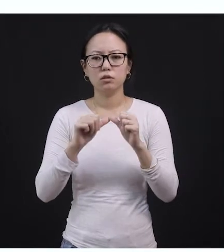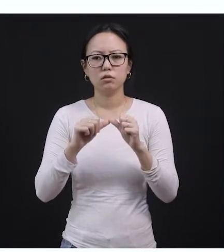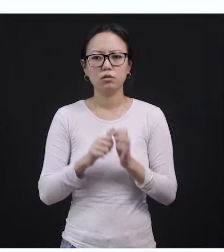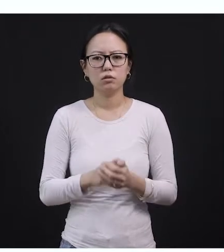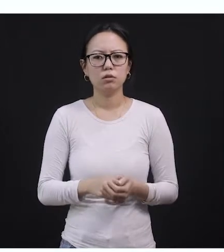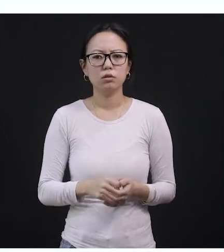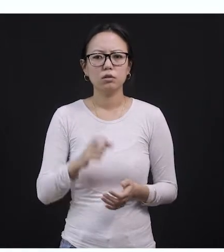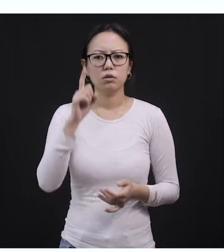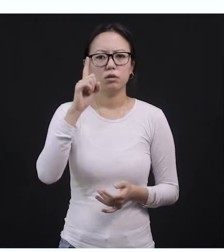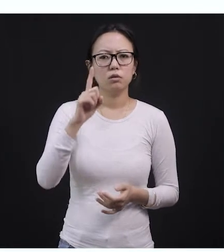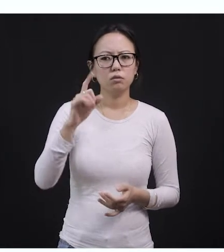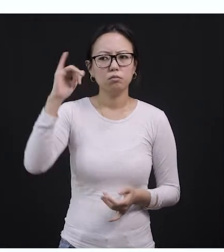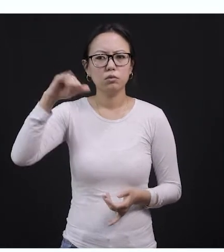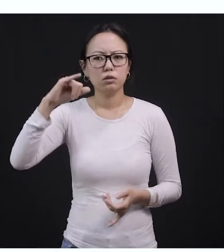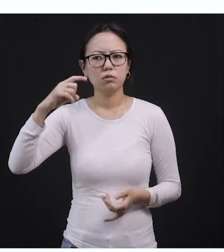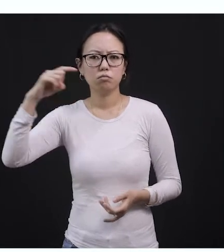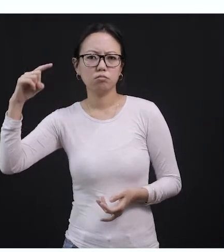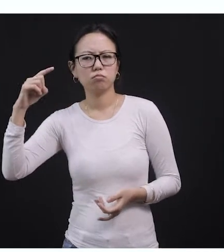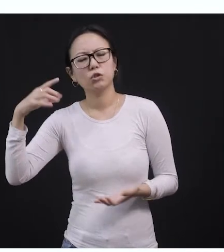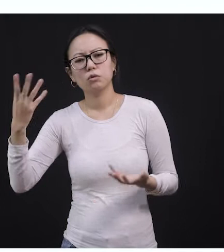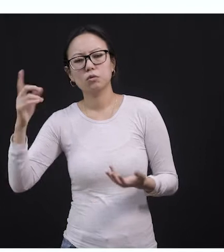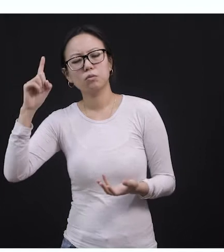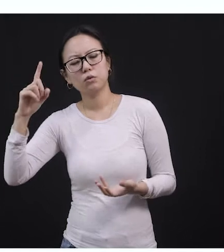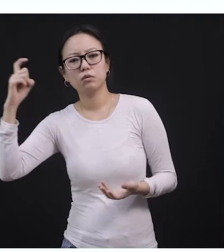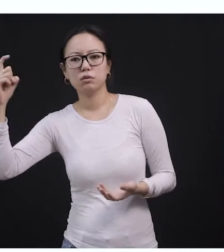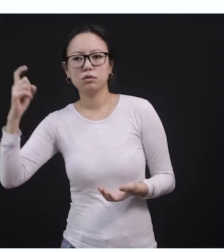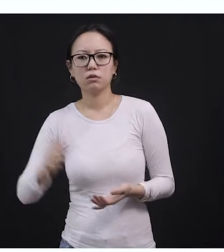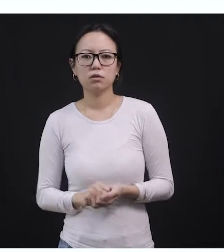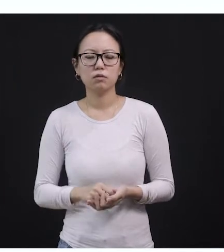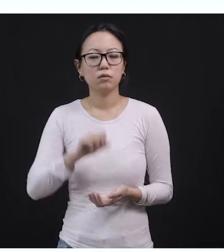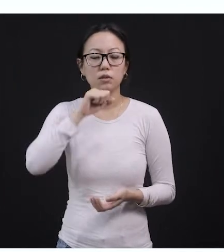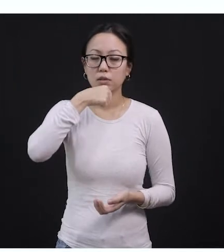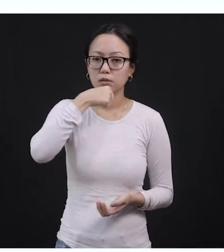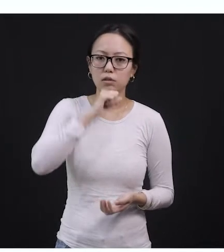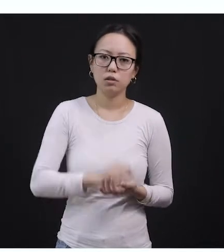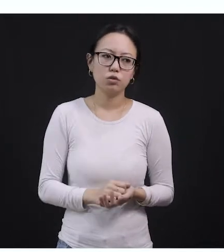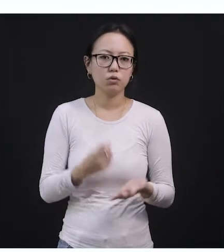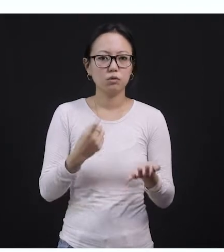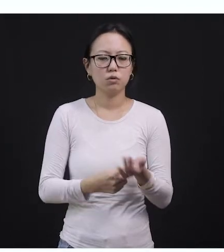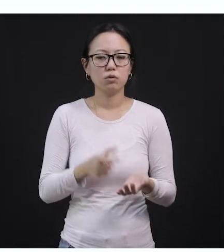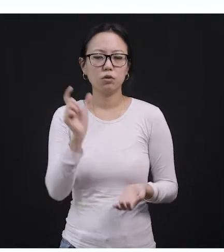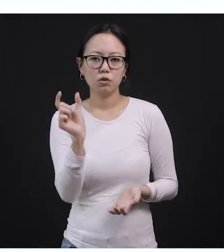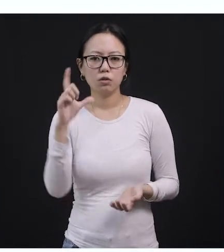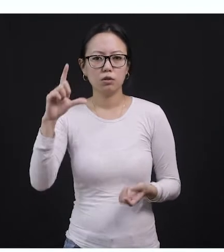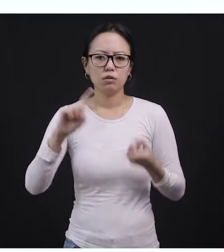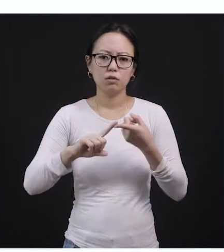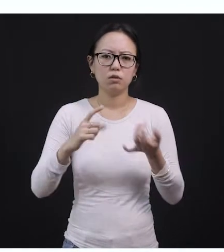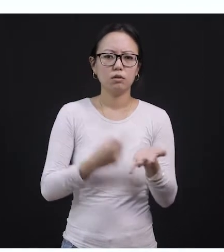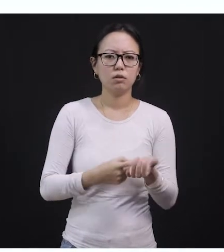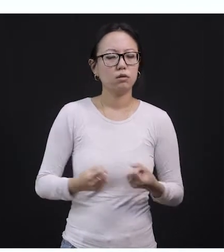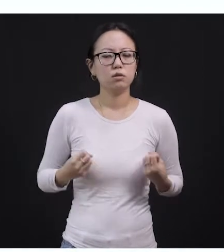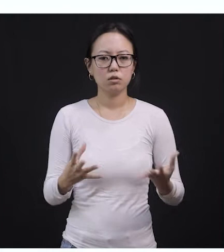of 16 to 17. And when he became a ruler, he was very powerful and he was very